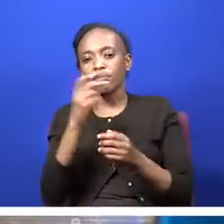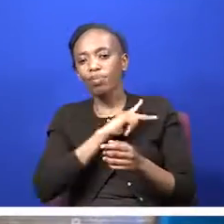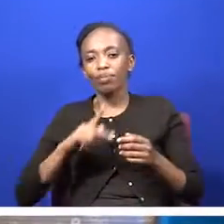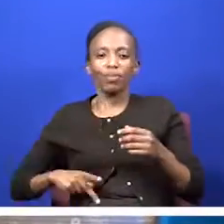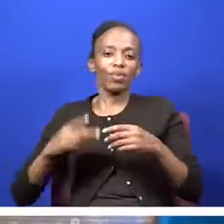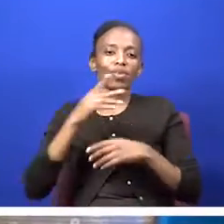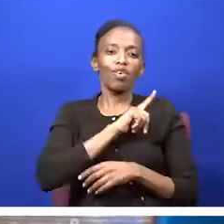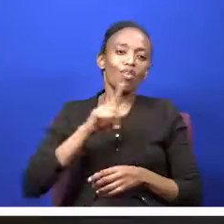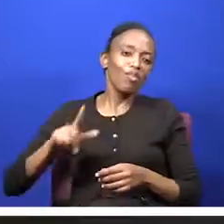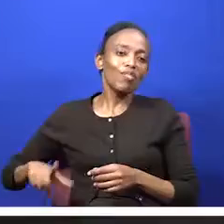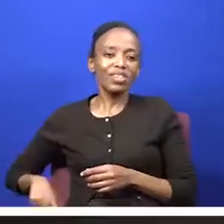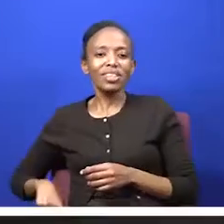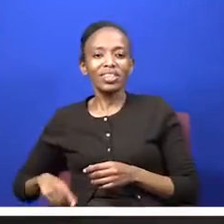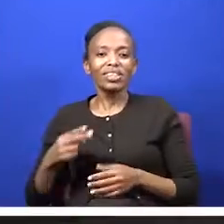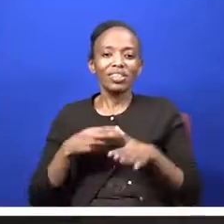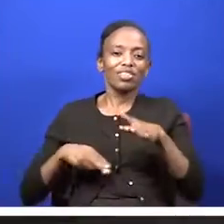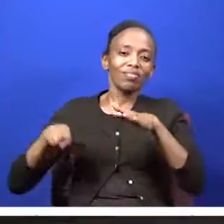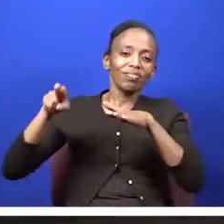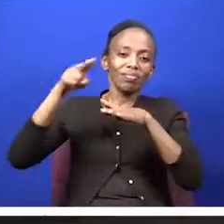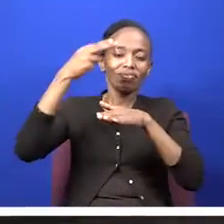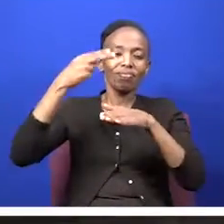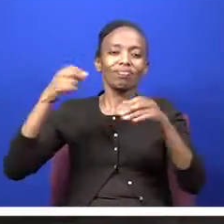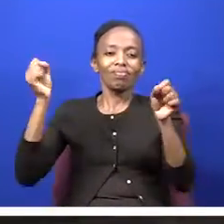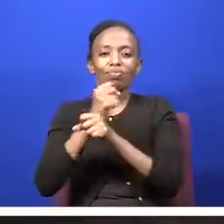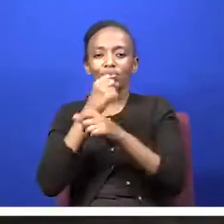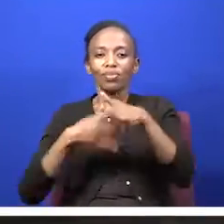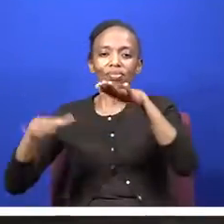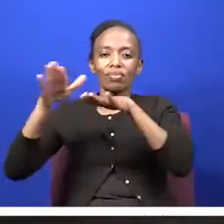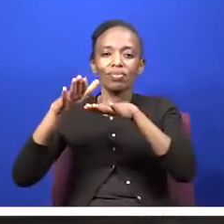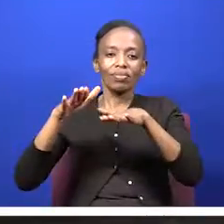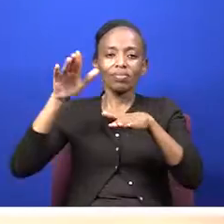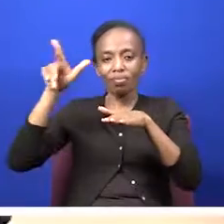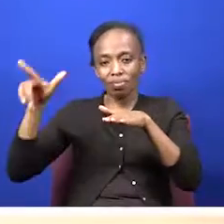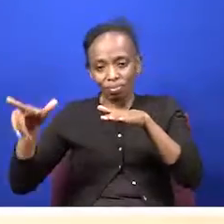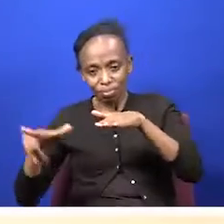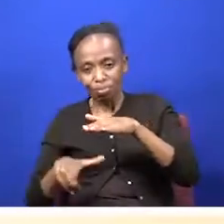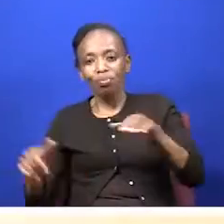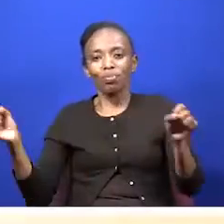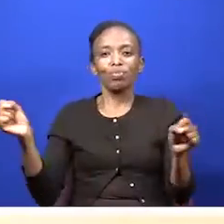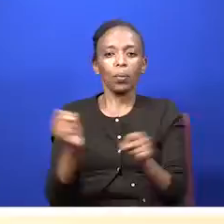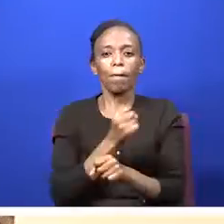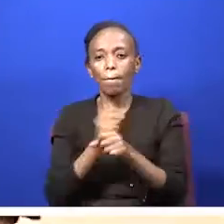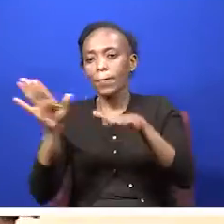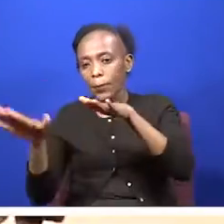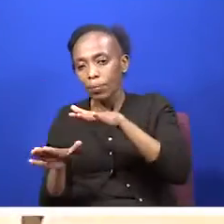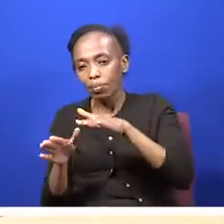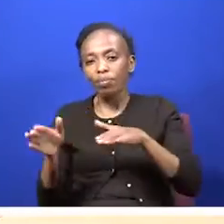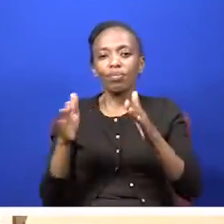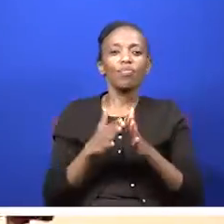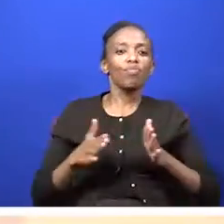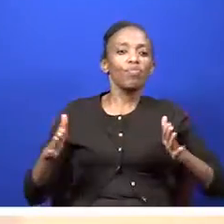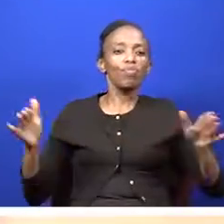help me. Busy as the kingdom of the Lord. It's so high, can't get over it. So low, you can't